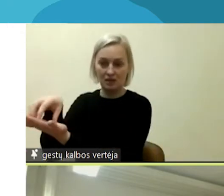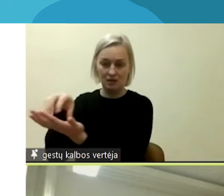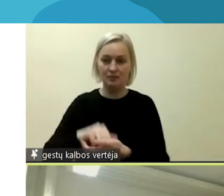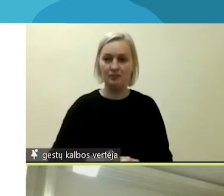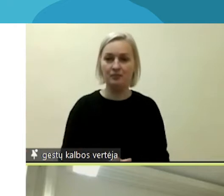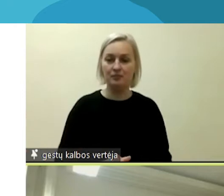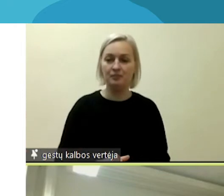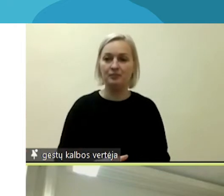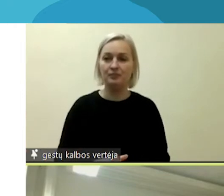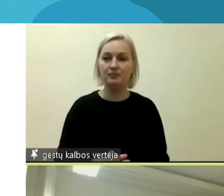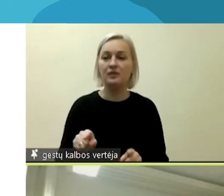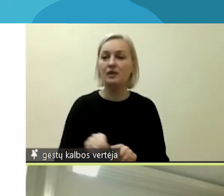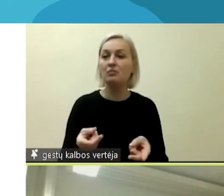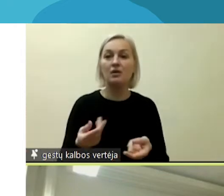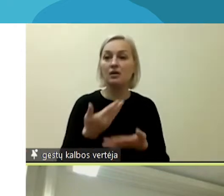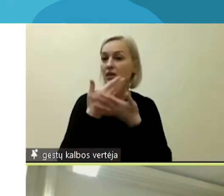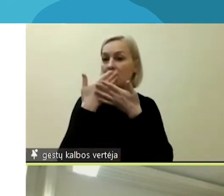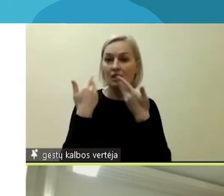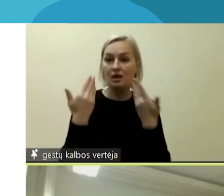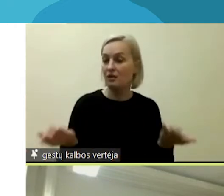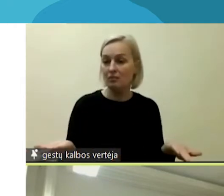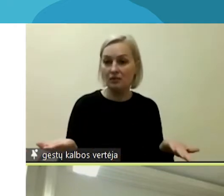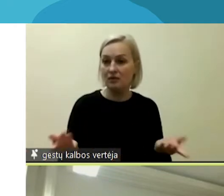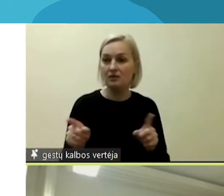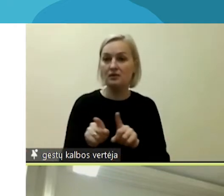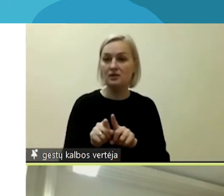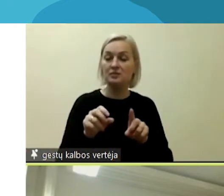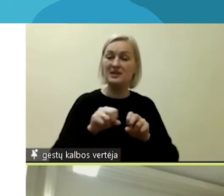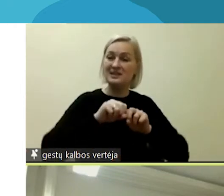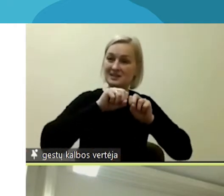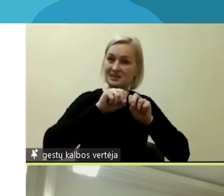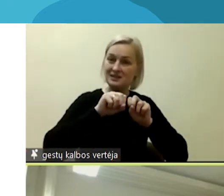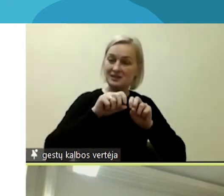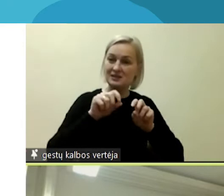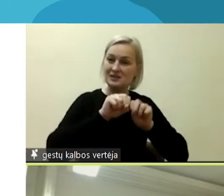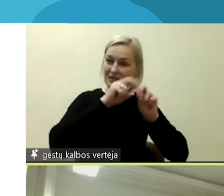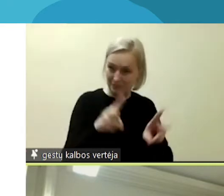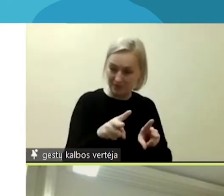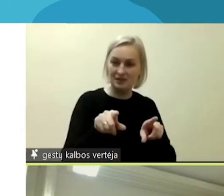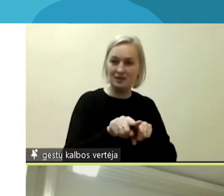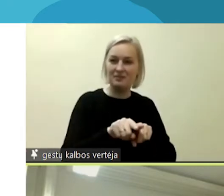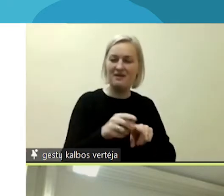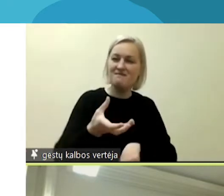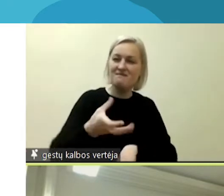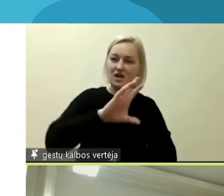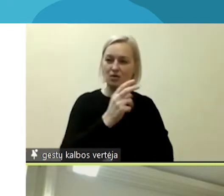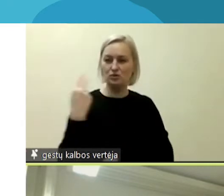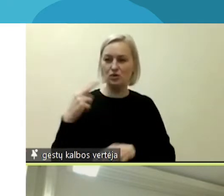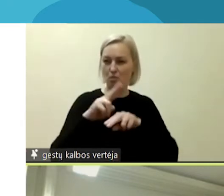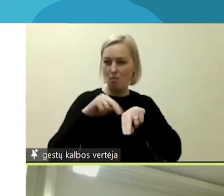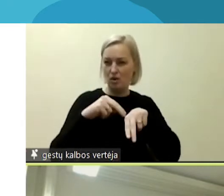That's a little bit about the Swedish. But then I think you want to also ask